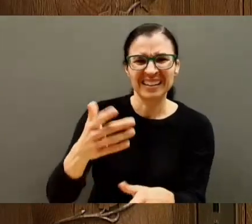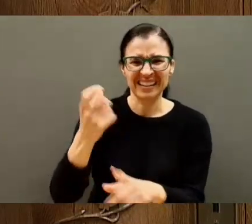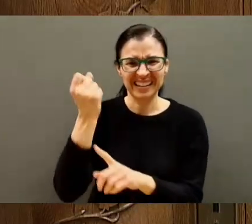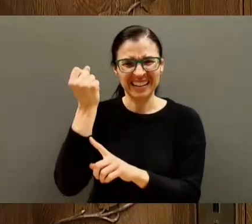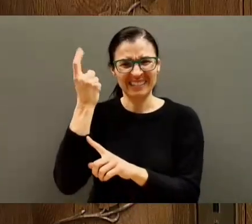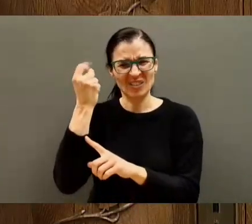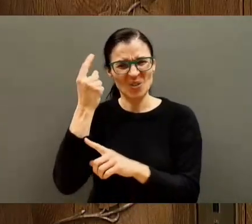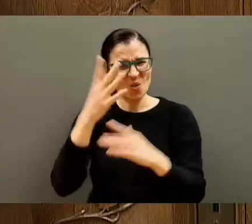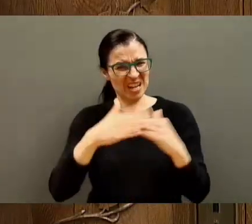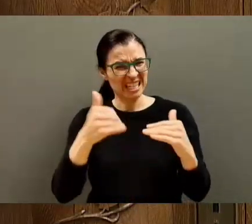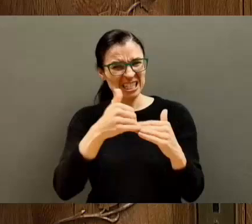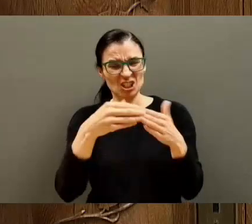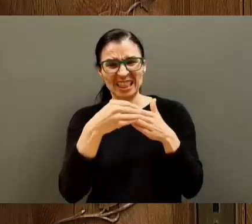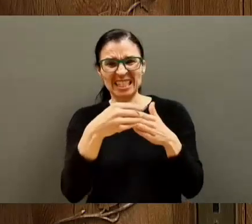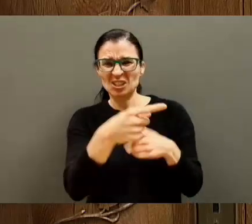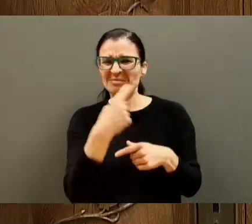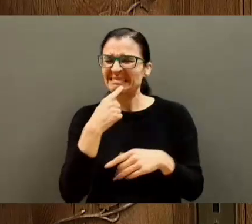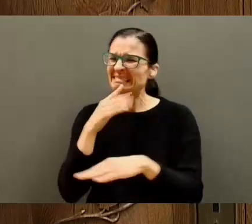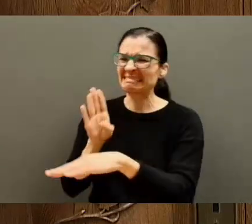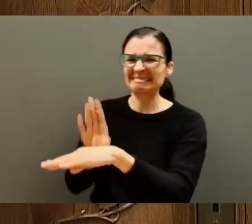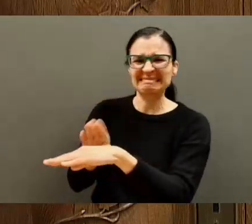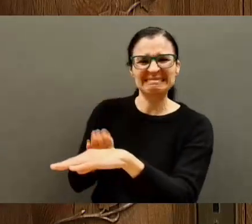Minister of Infrastructure.